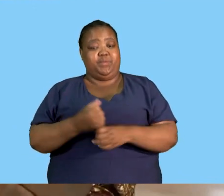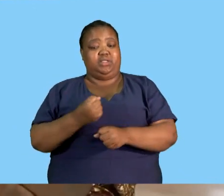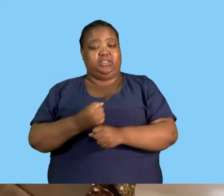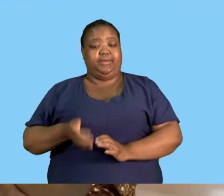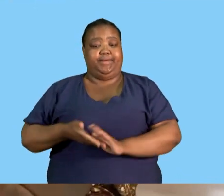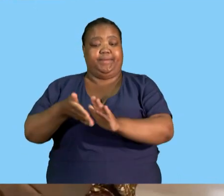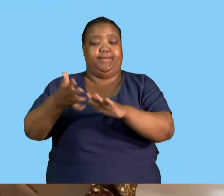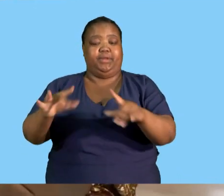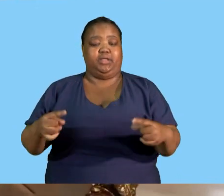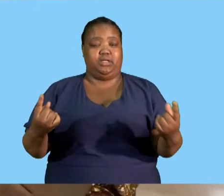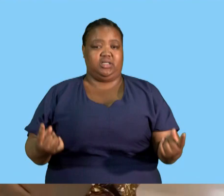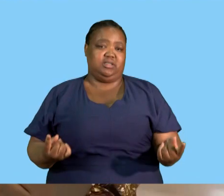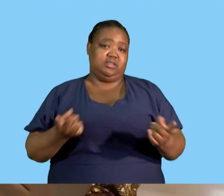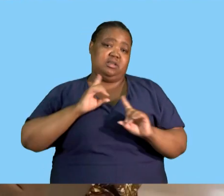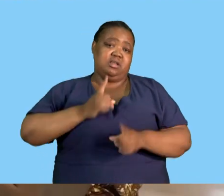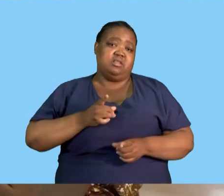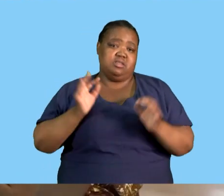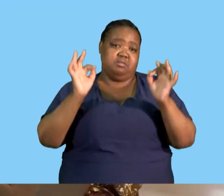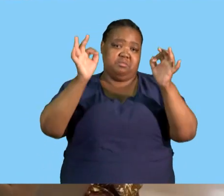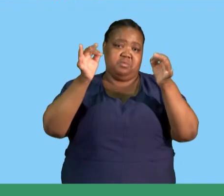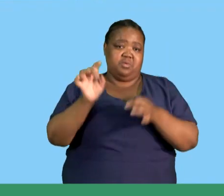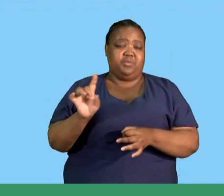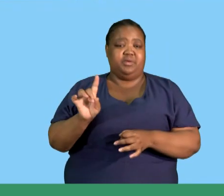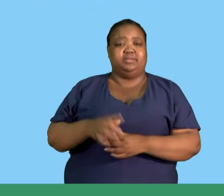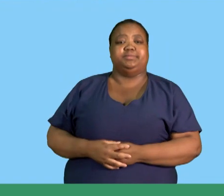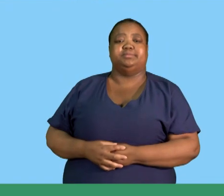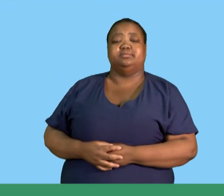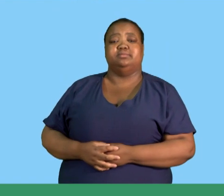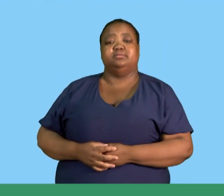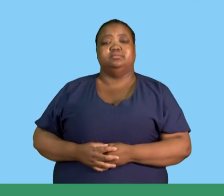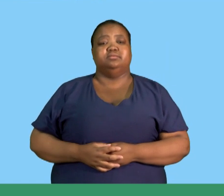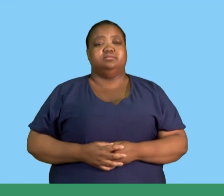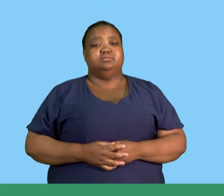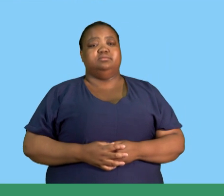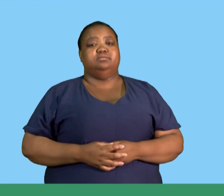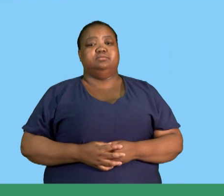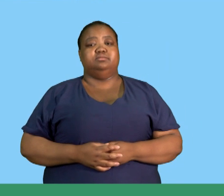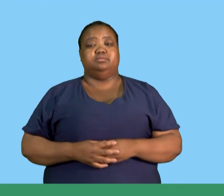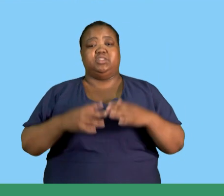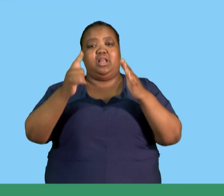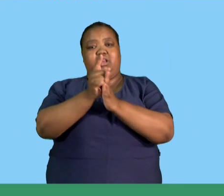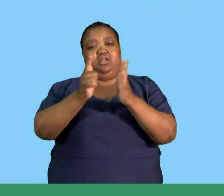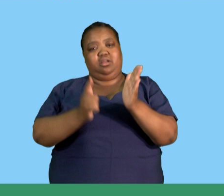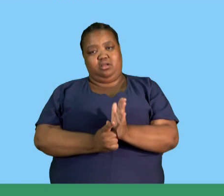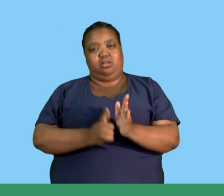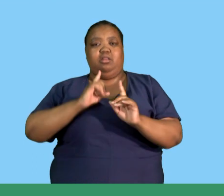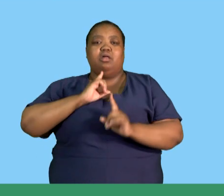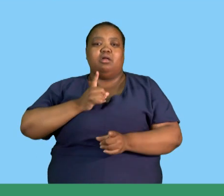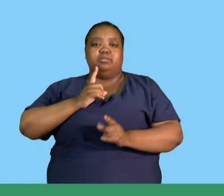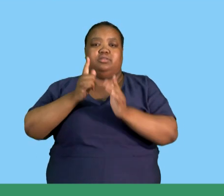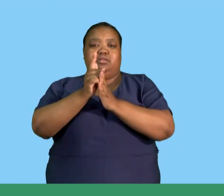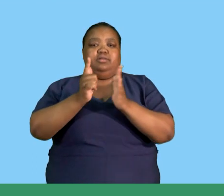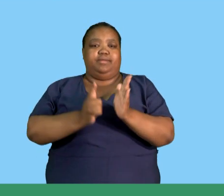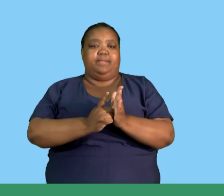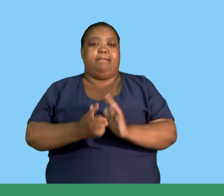right answer for this? Yes, the right answer is legal. That is the right